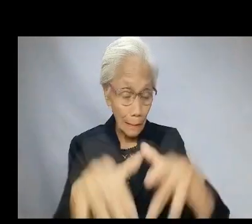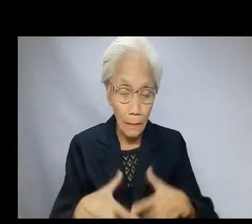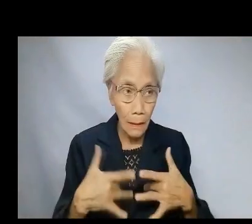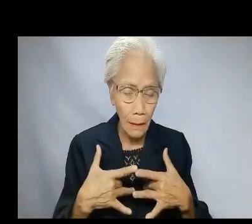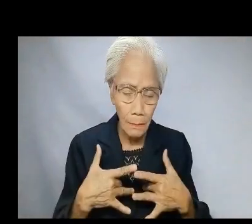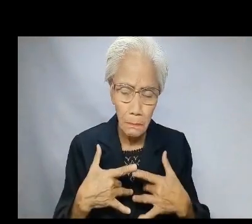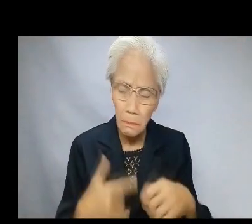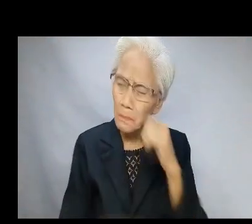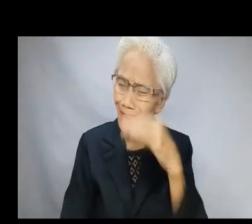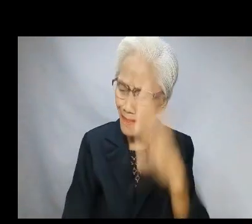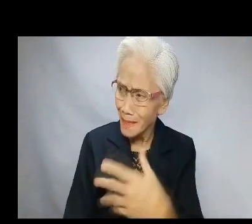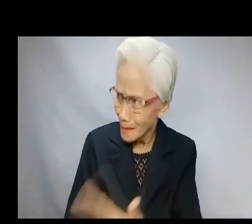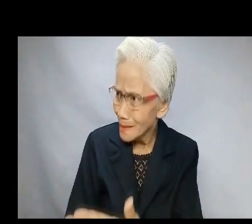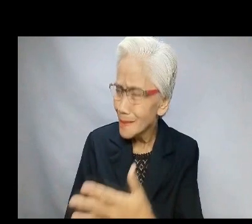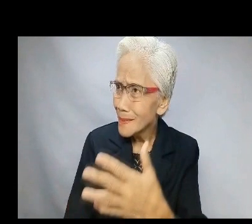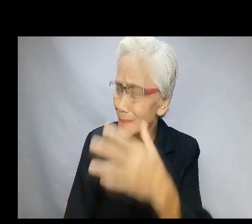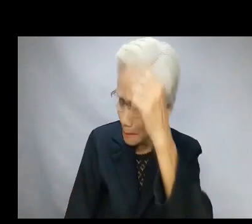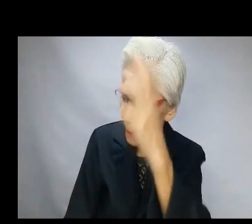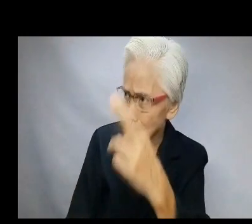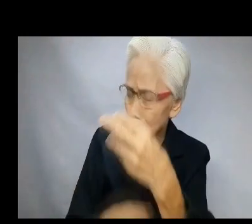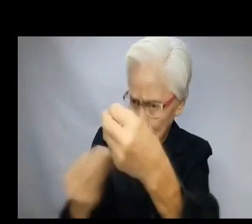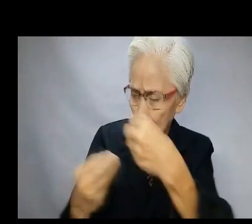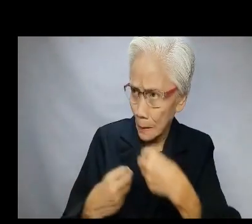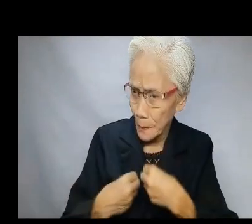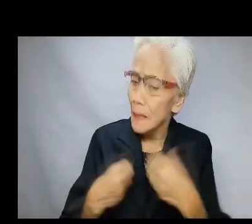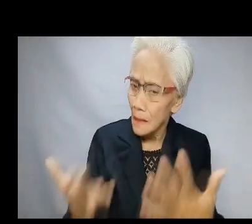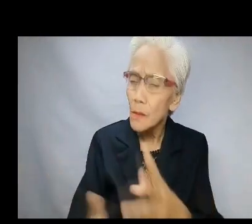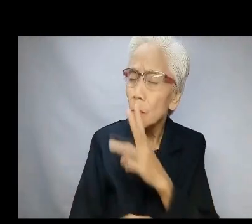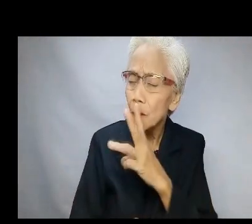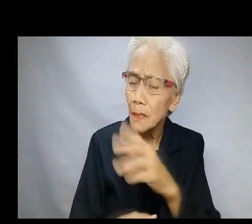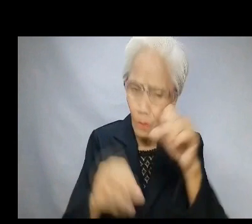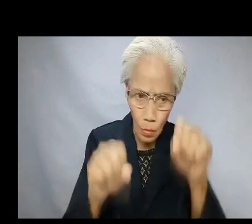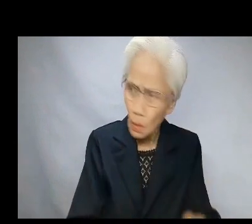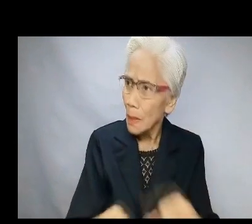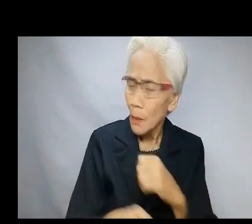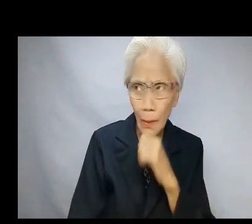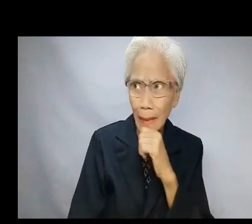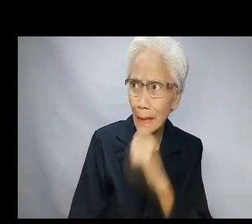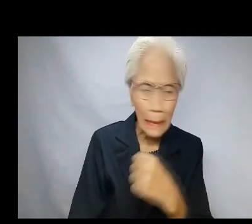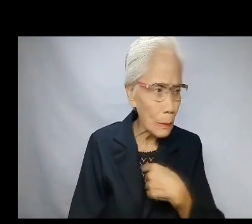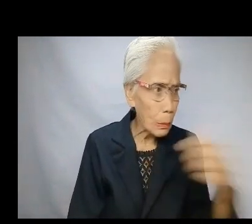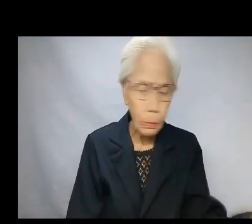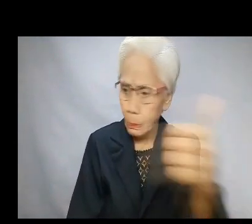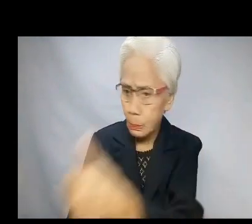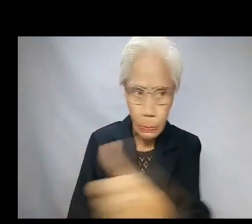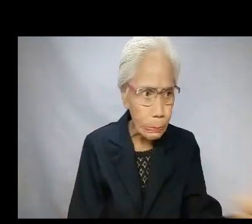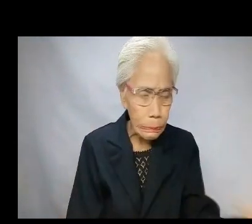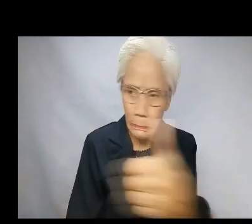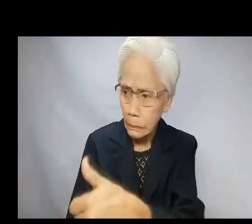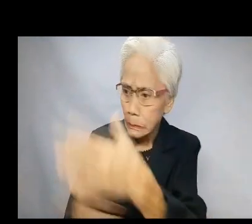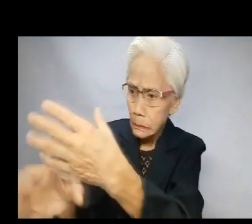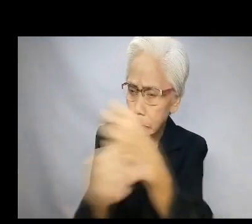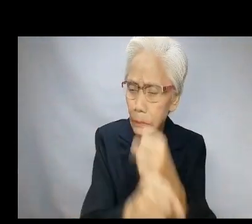him, "Sir, give me this water so that I may not be thirsty or have to keep coming here to